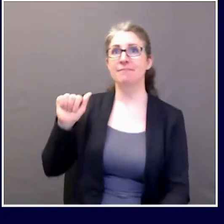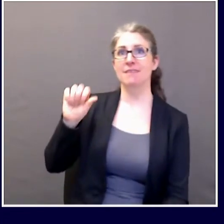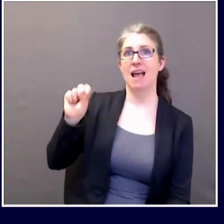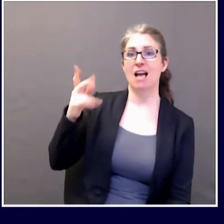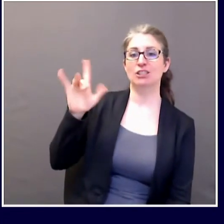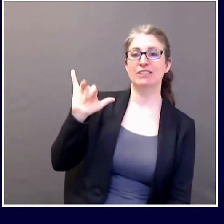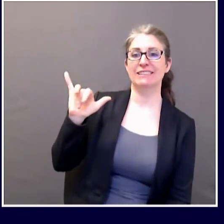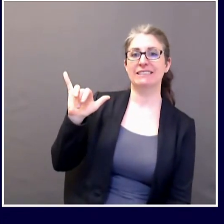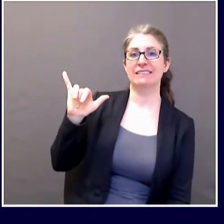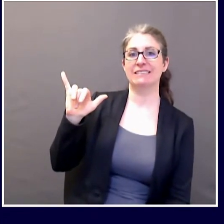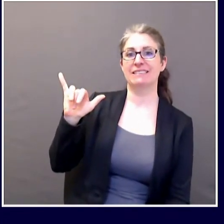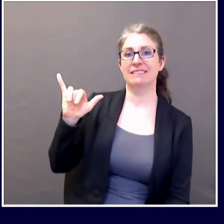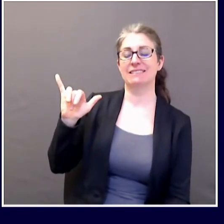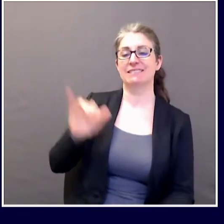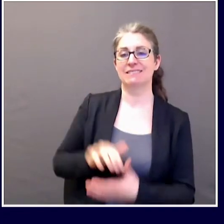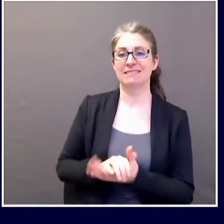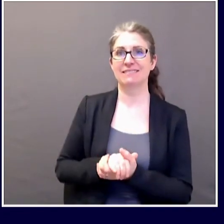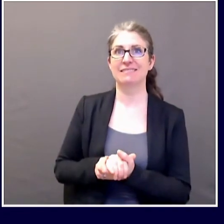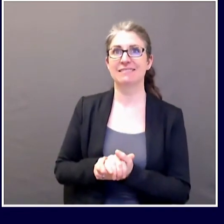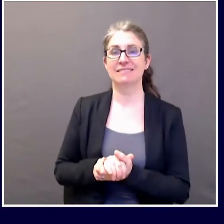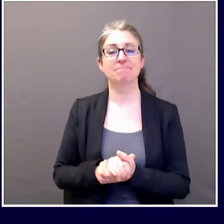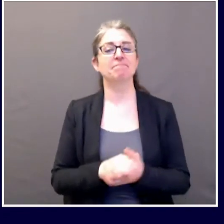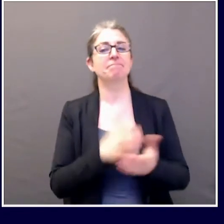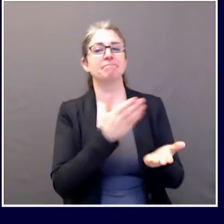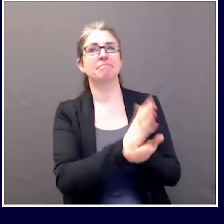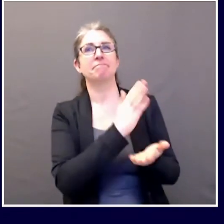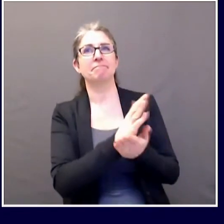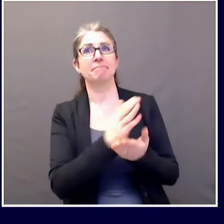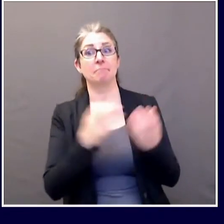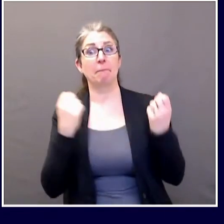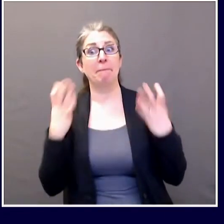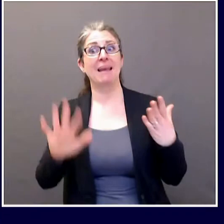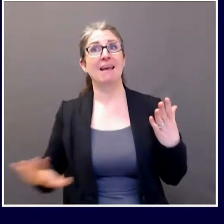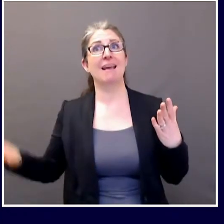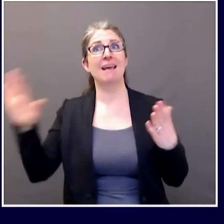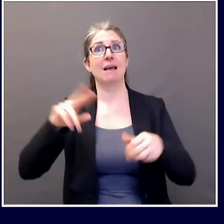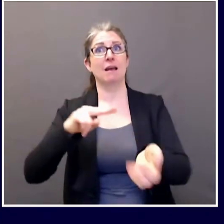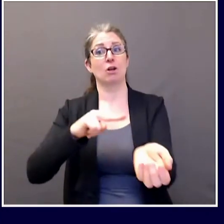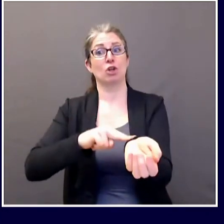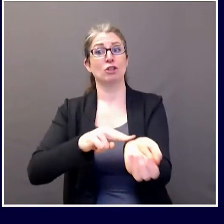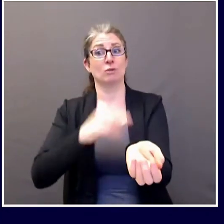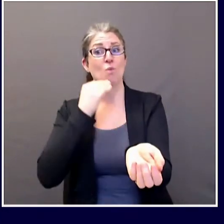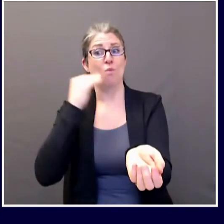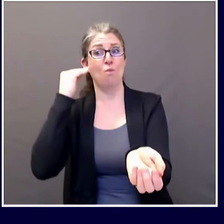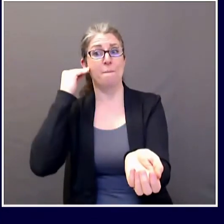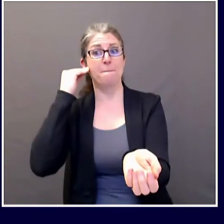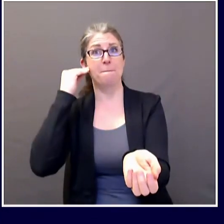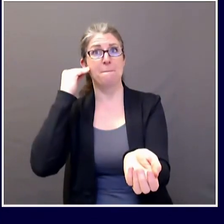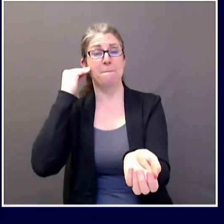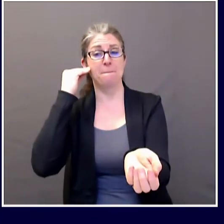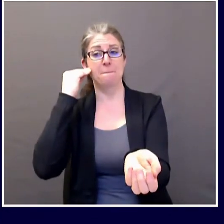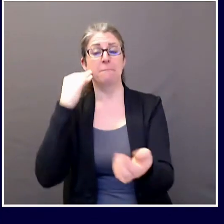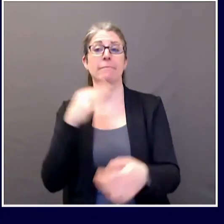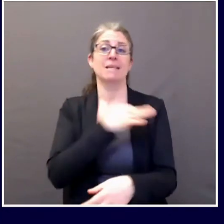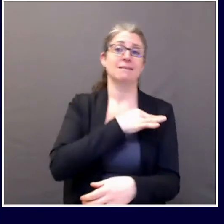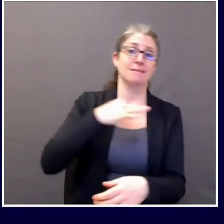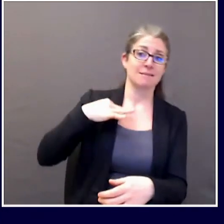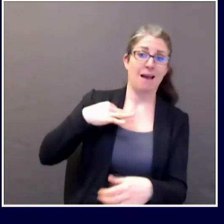and staff have received both doses of the vaccine, do you know if there are any plans in place to ease up on visitor